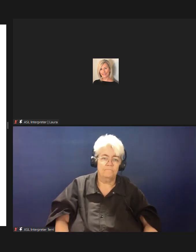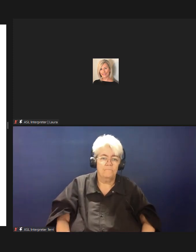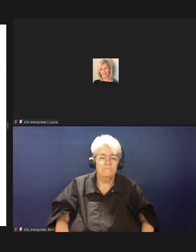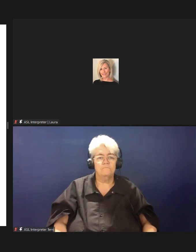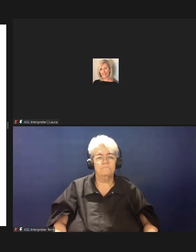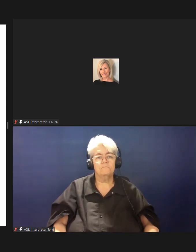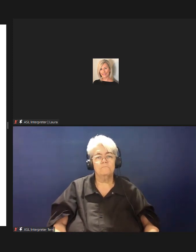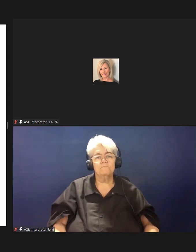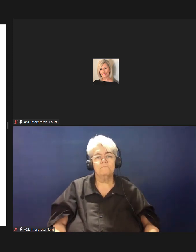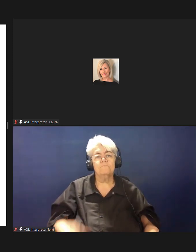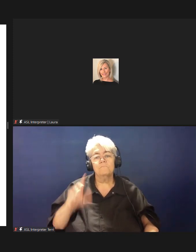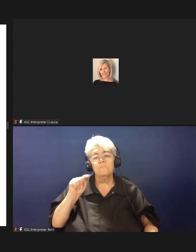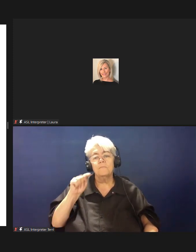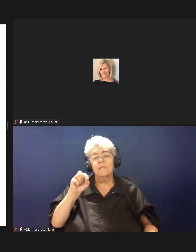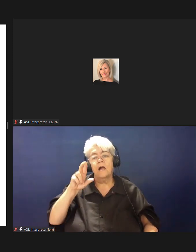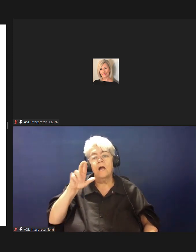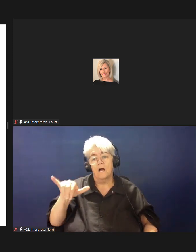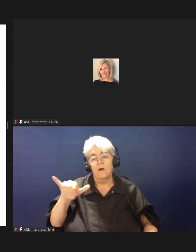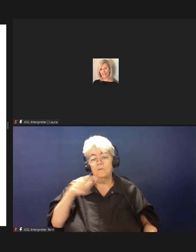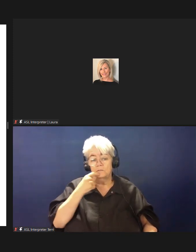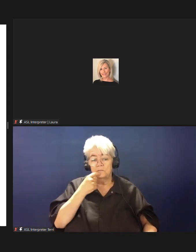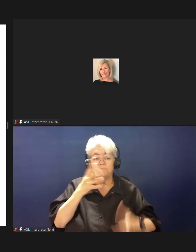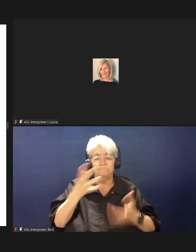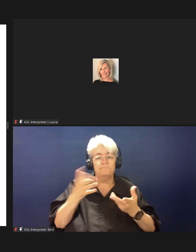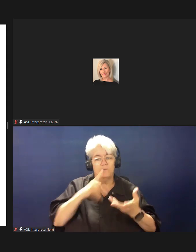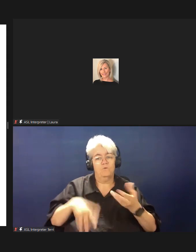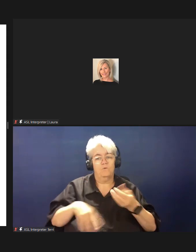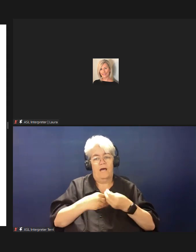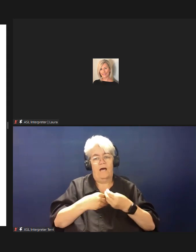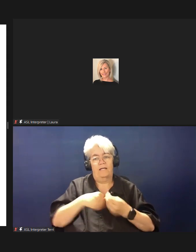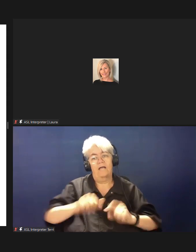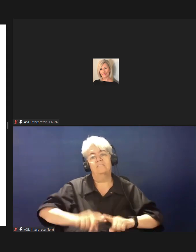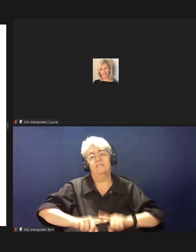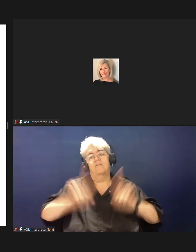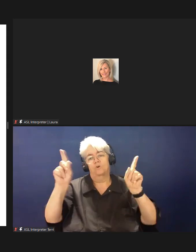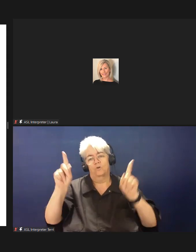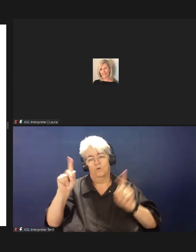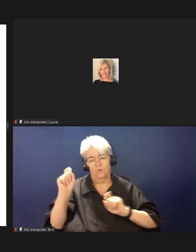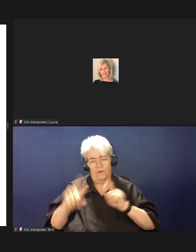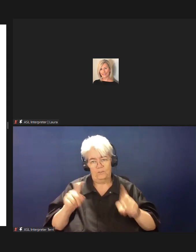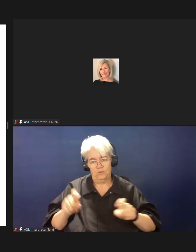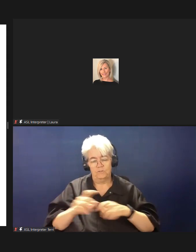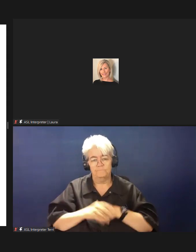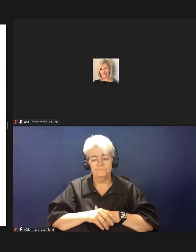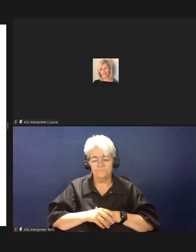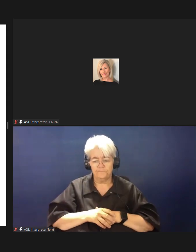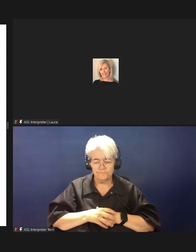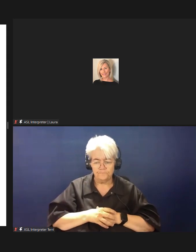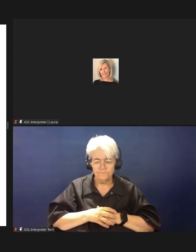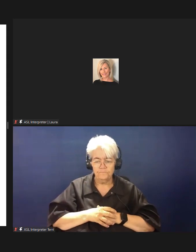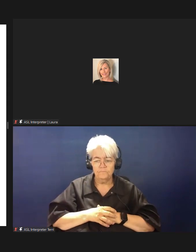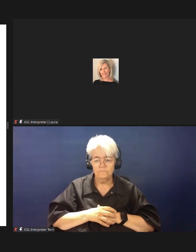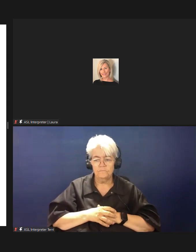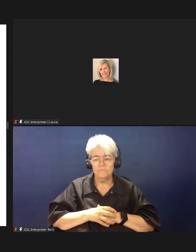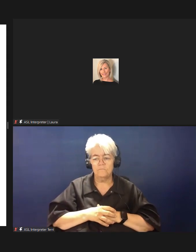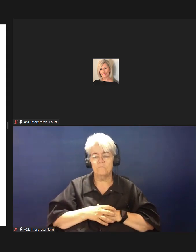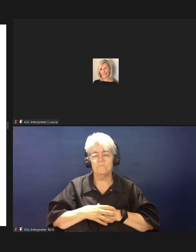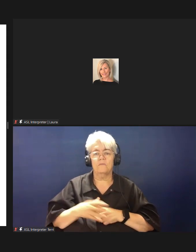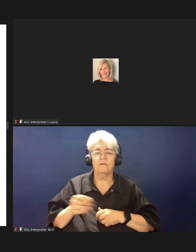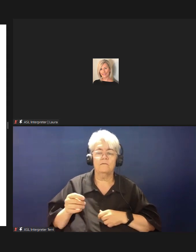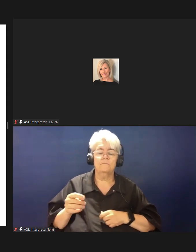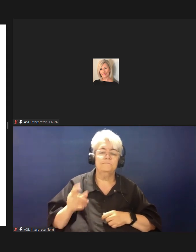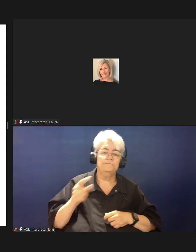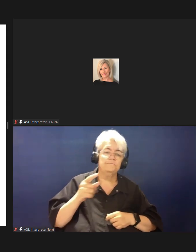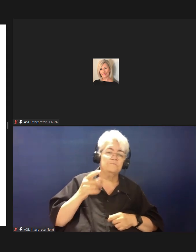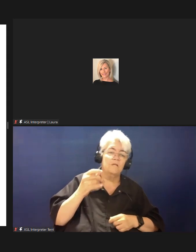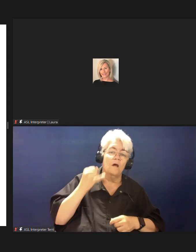William, let me interject with another question someone has raised in a previous communication to us. The question is,